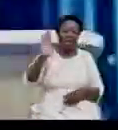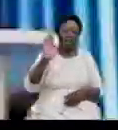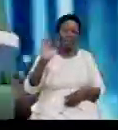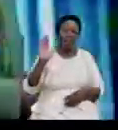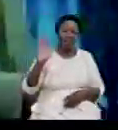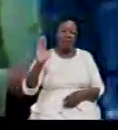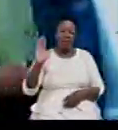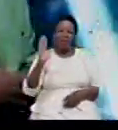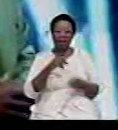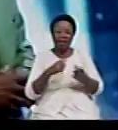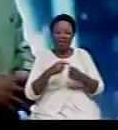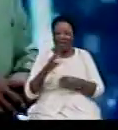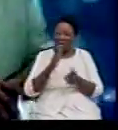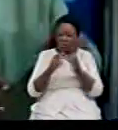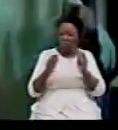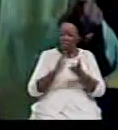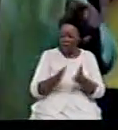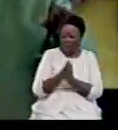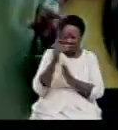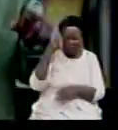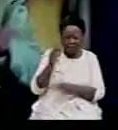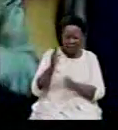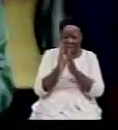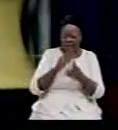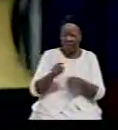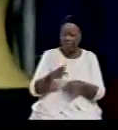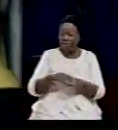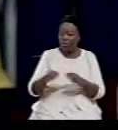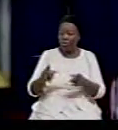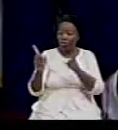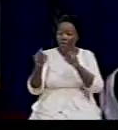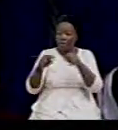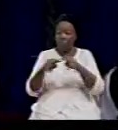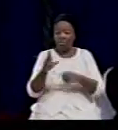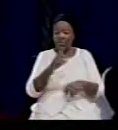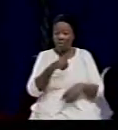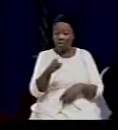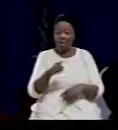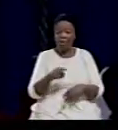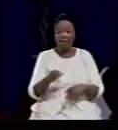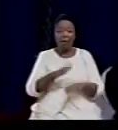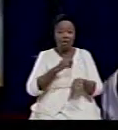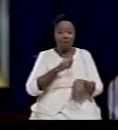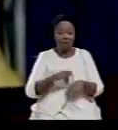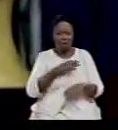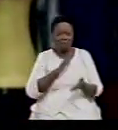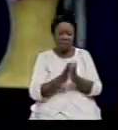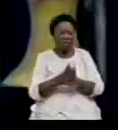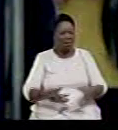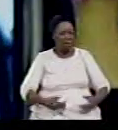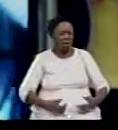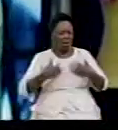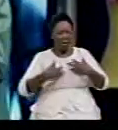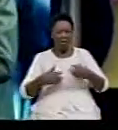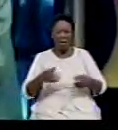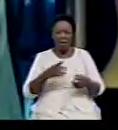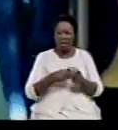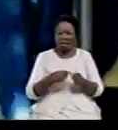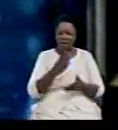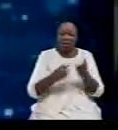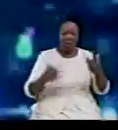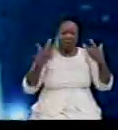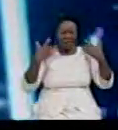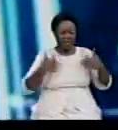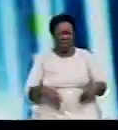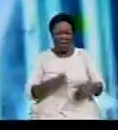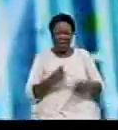asking for prayer, and if you don't get to their turn in time, they are angry. And some people are frustrated. If you don't